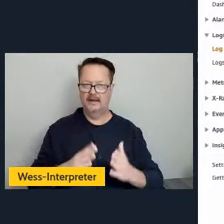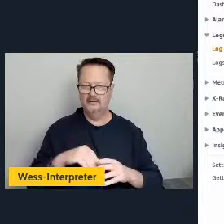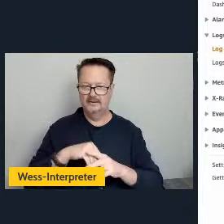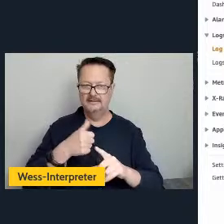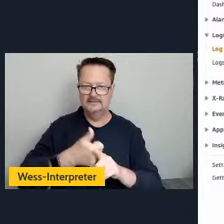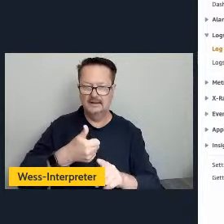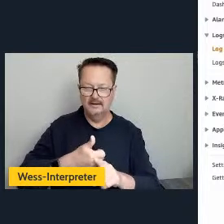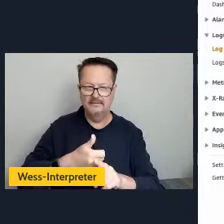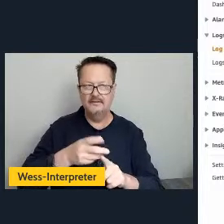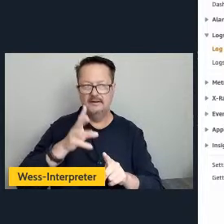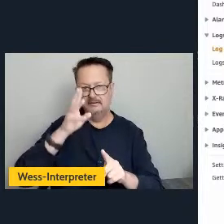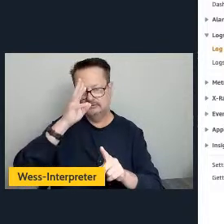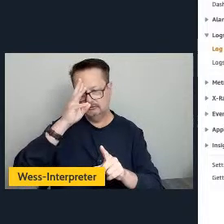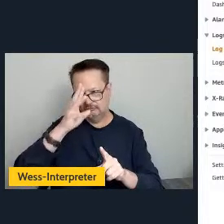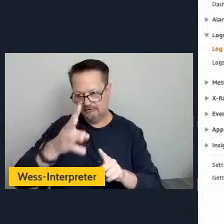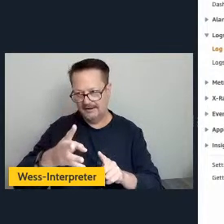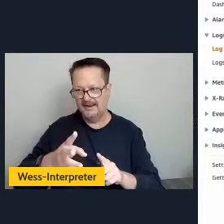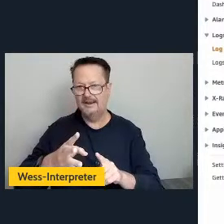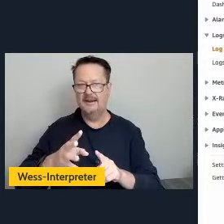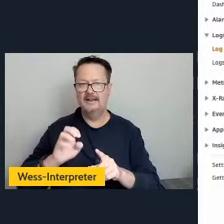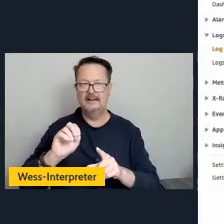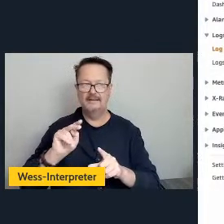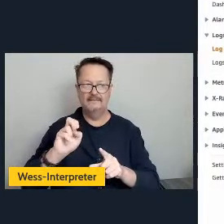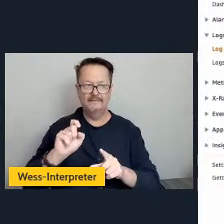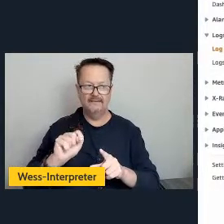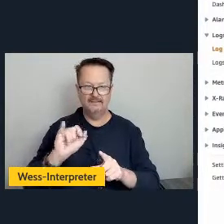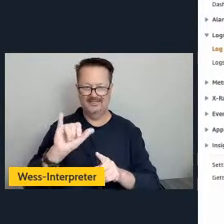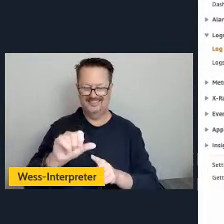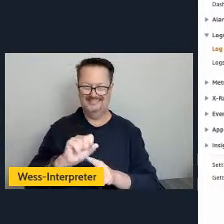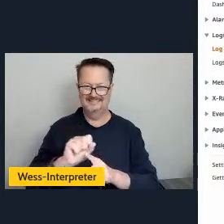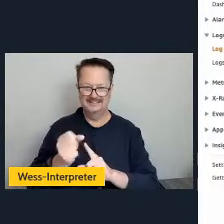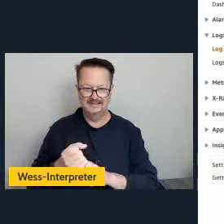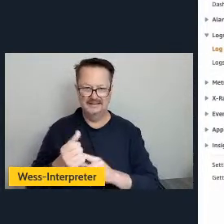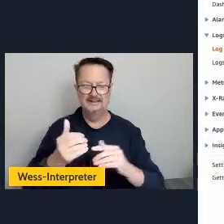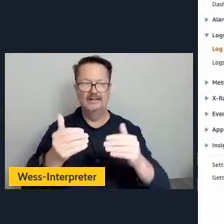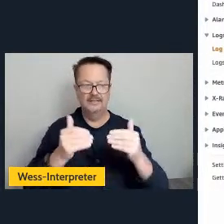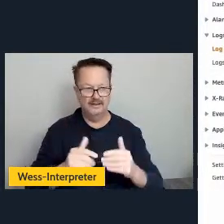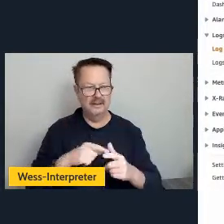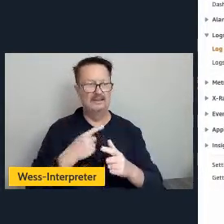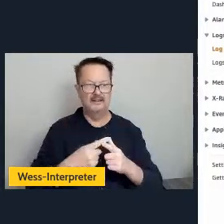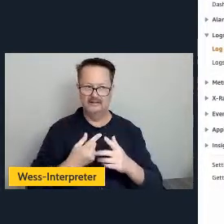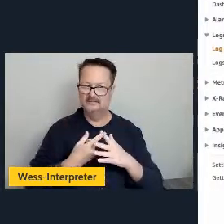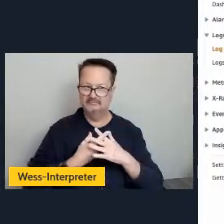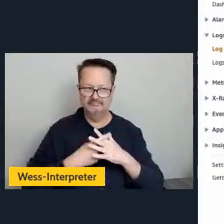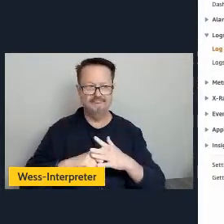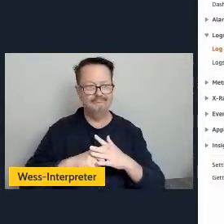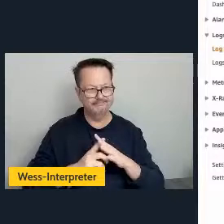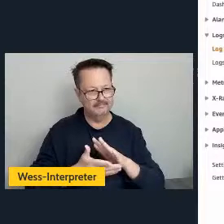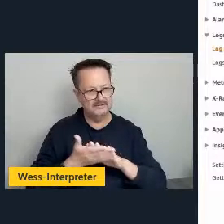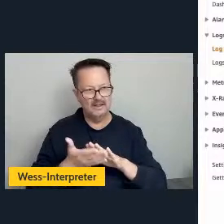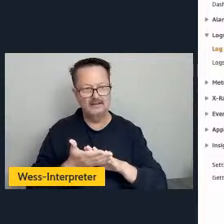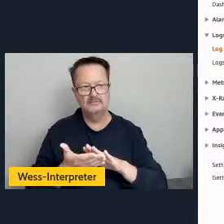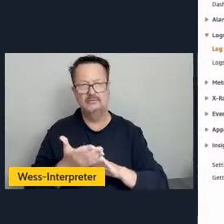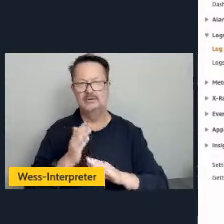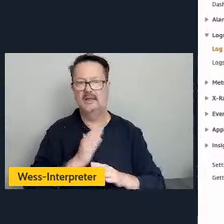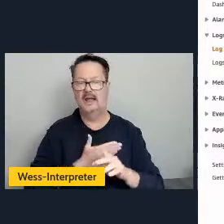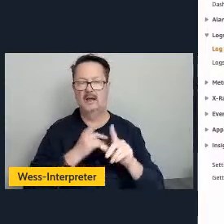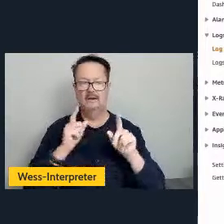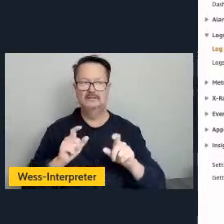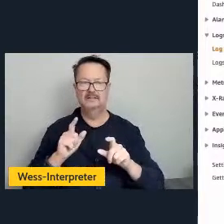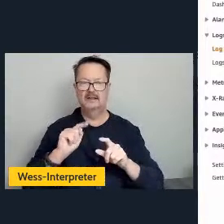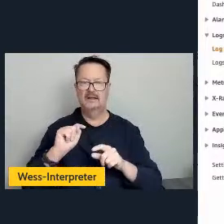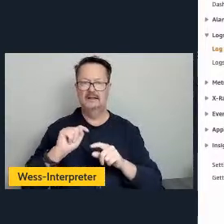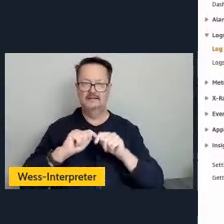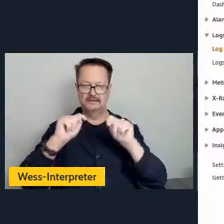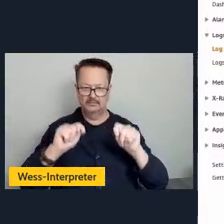a create event in this case. It's then executing our test handler lambda